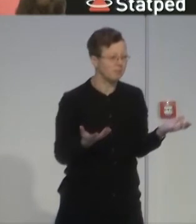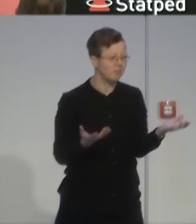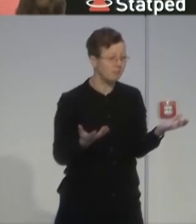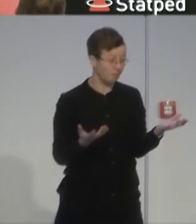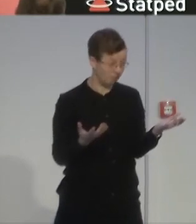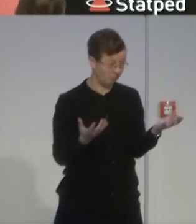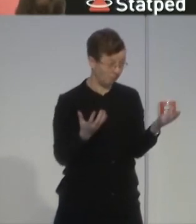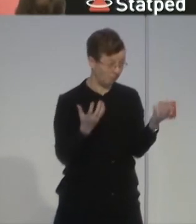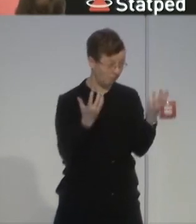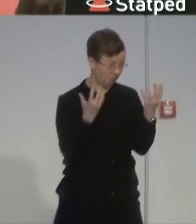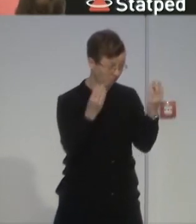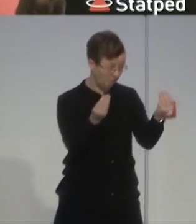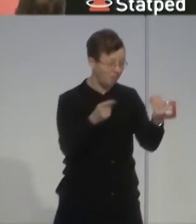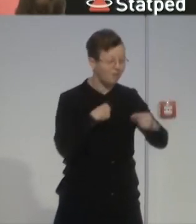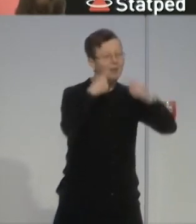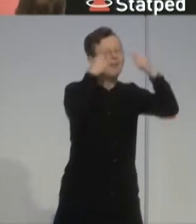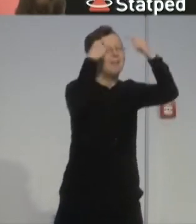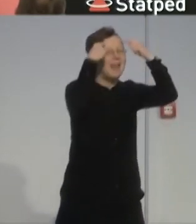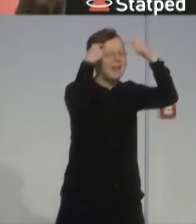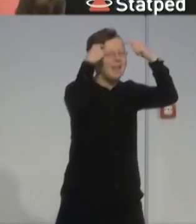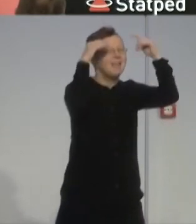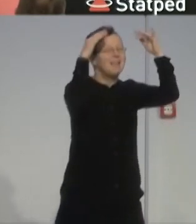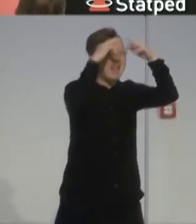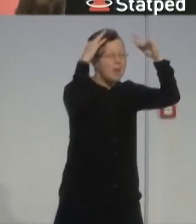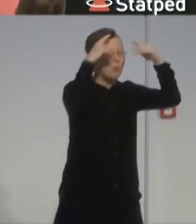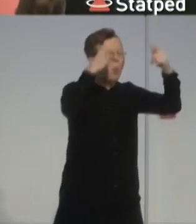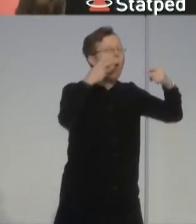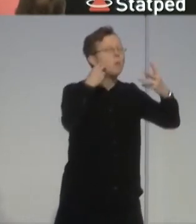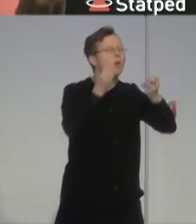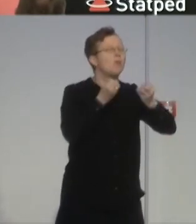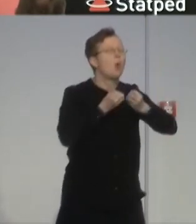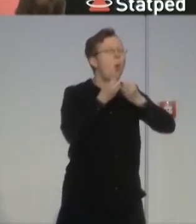Is that clear? We think about something and we try to articulate it.